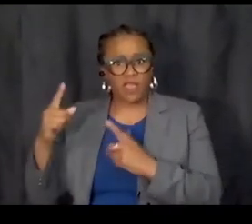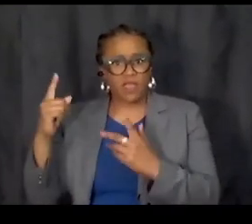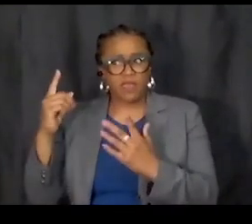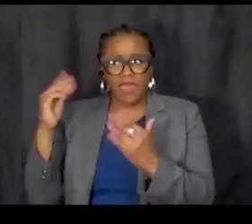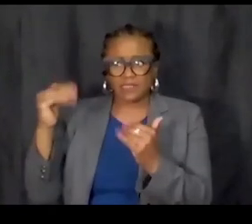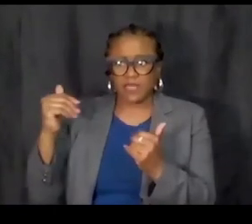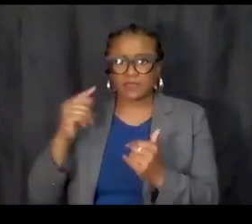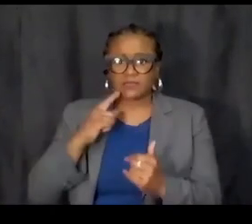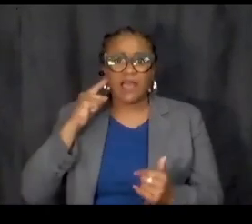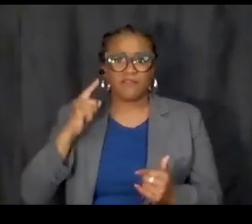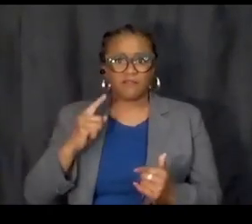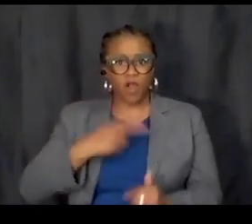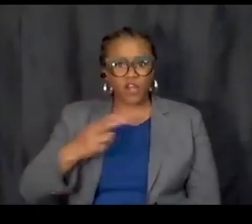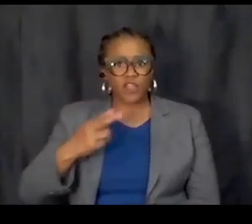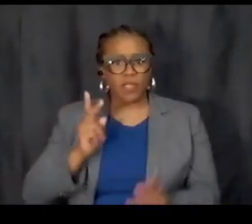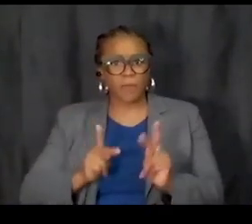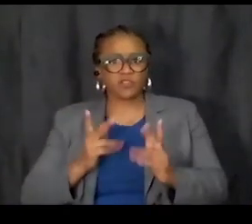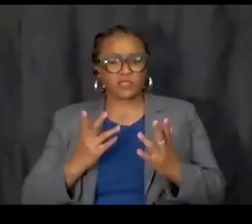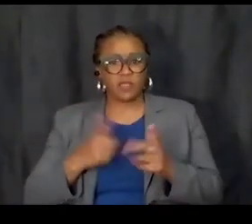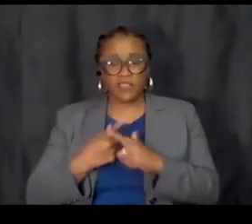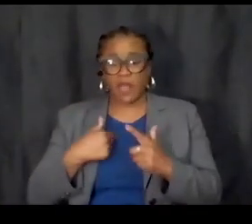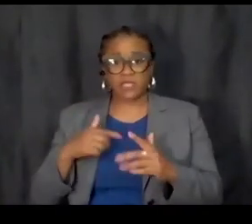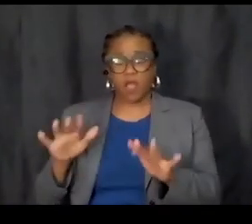is. And suddenly I was like, oh, you know, I explained it.